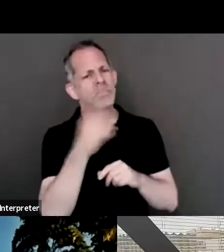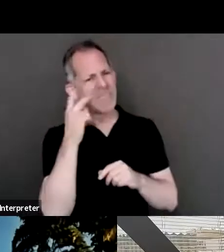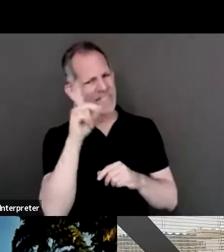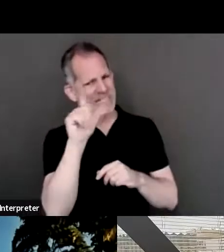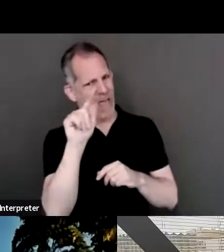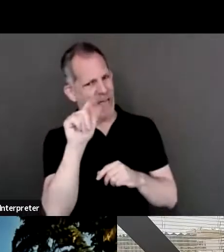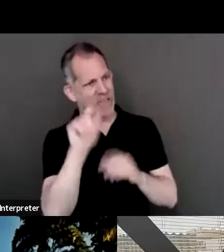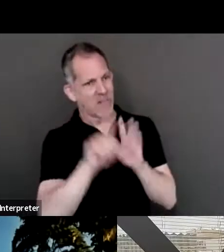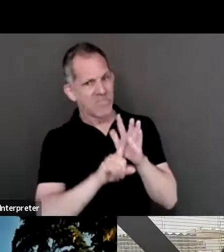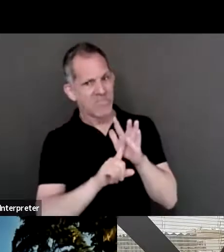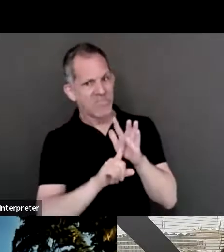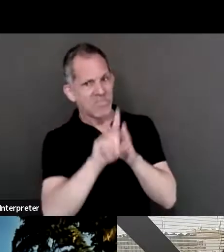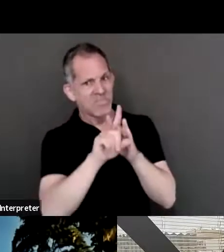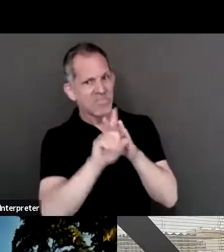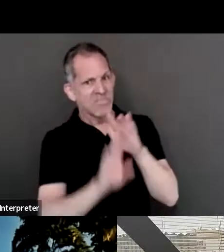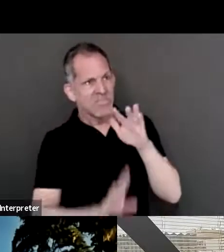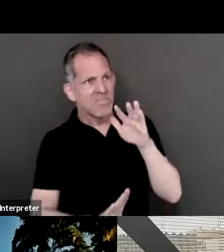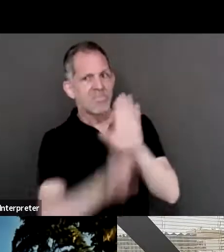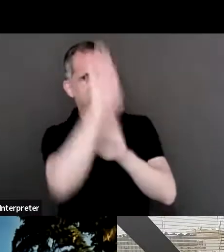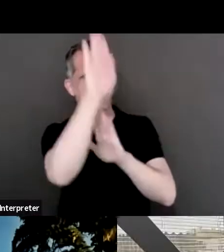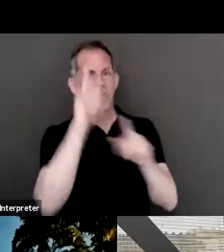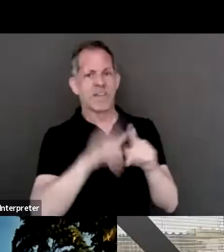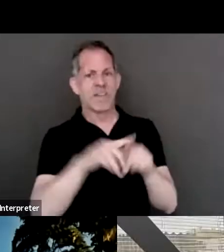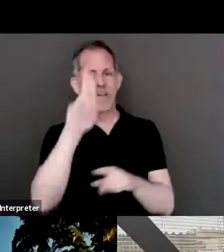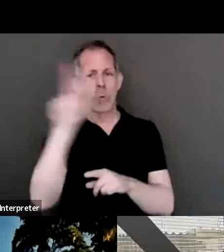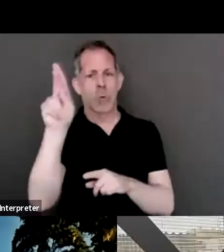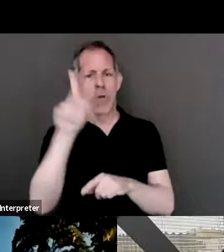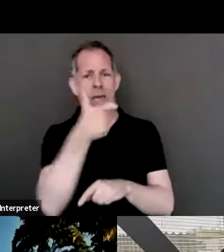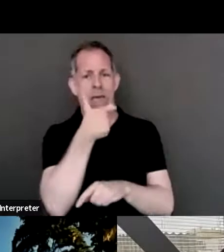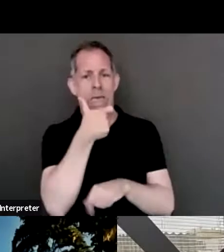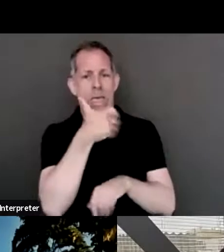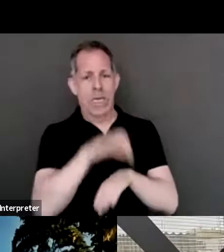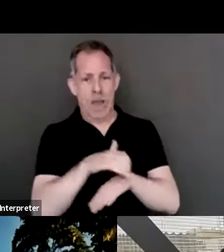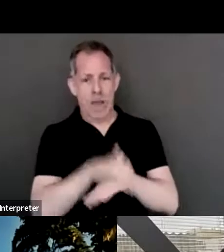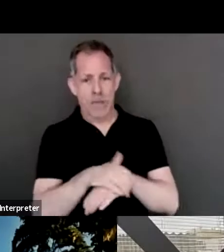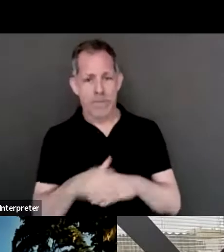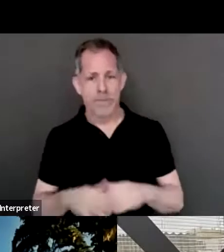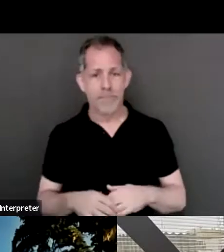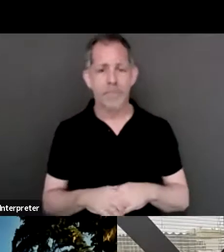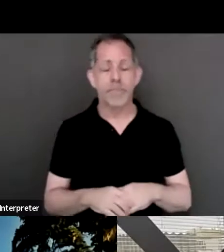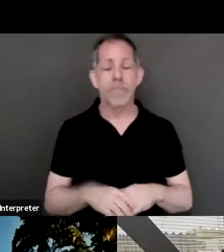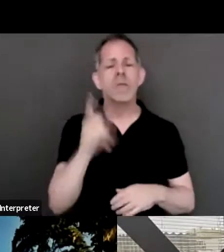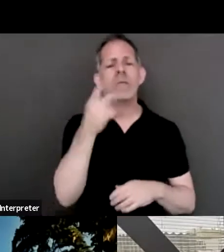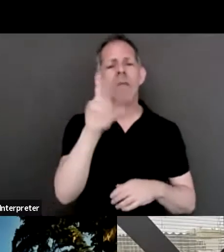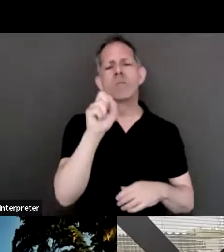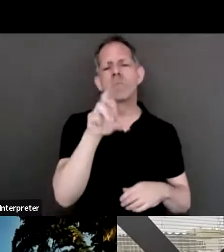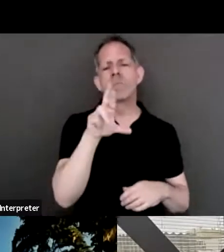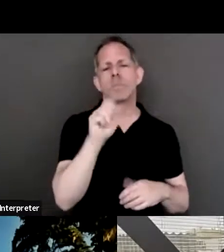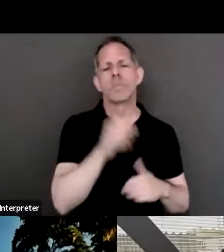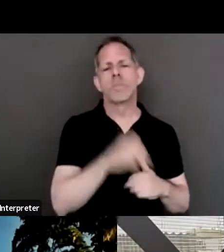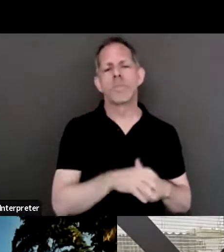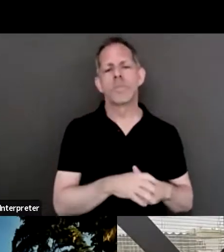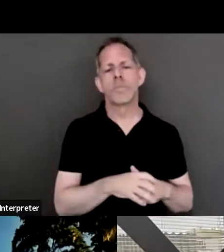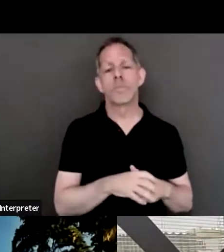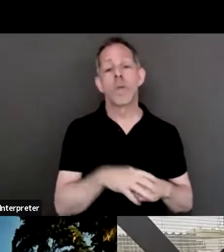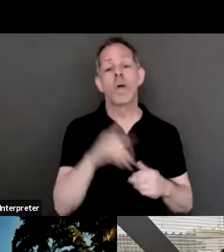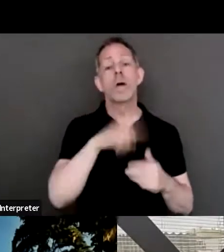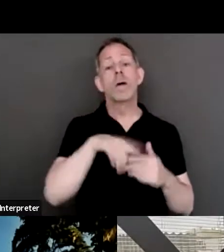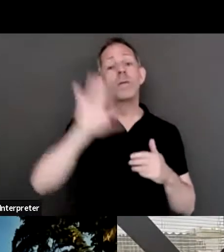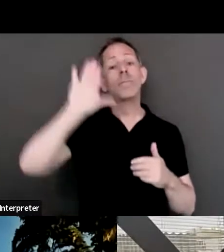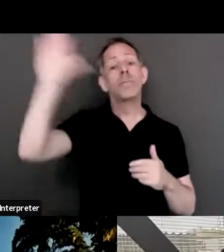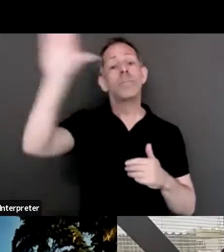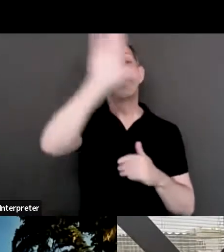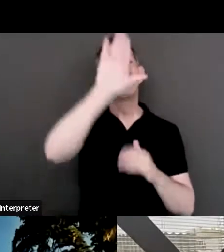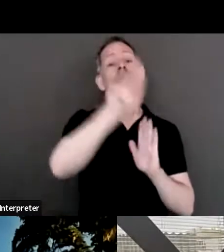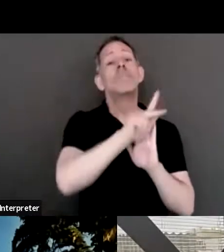Spitters. Yeah. Well, these are all policy decisions based on risk benefit, cost benefit,